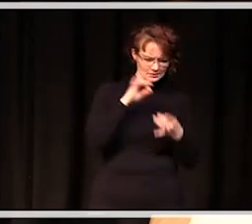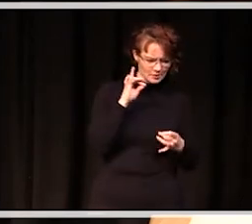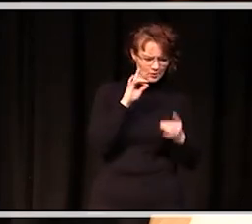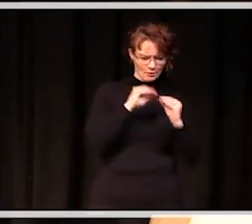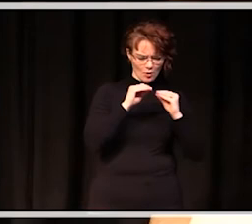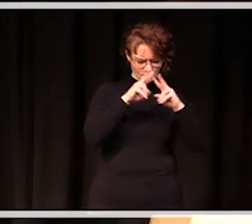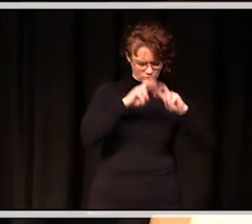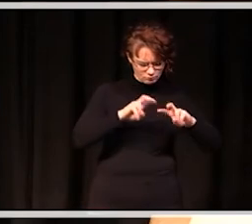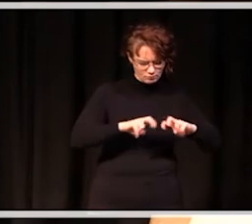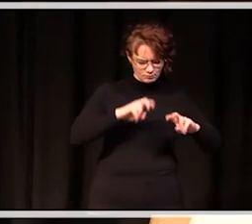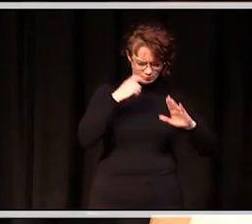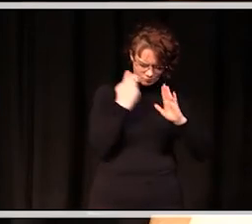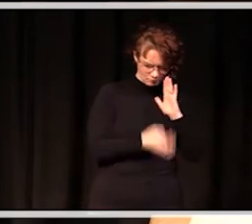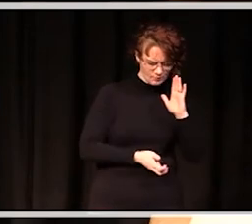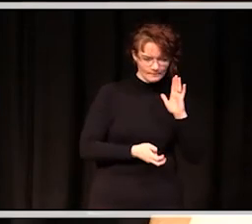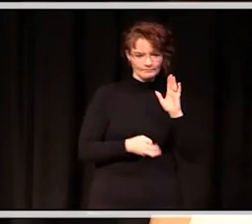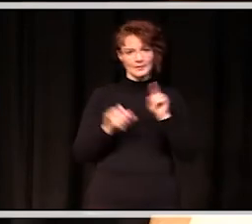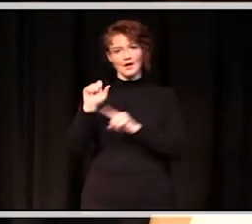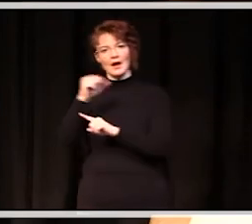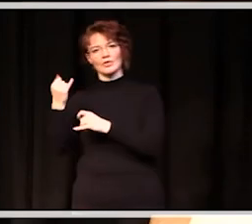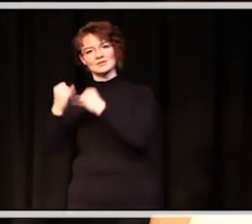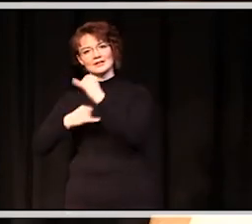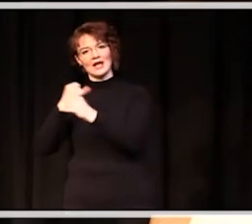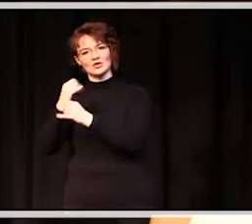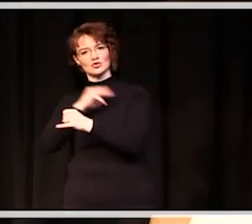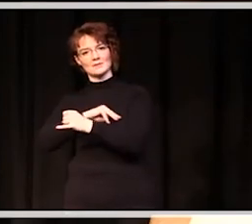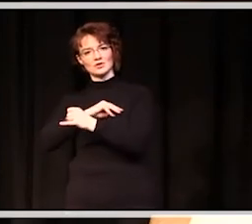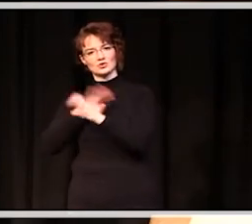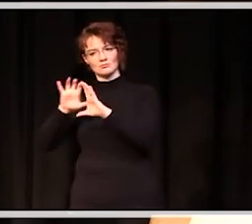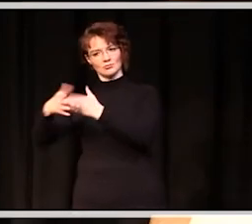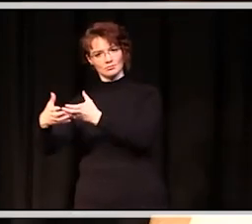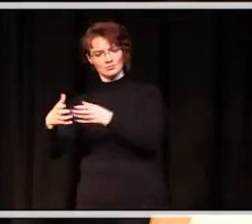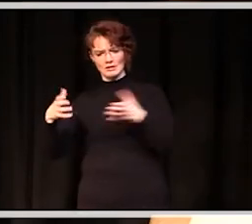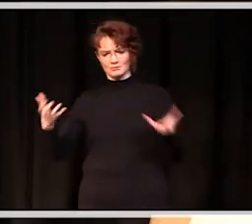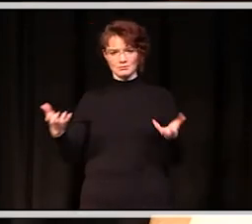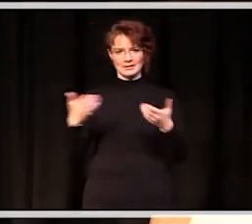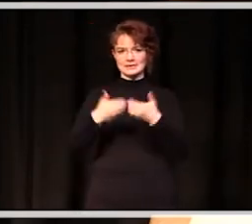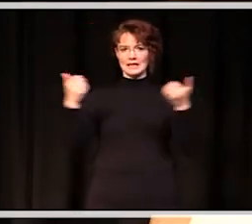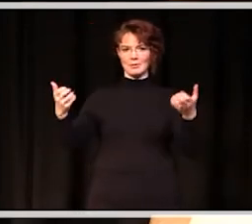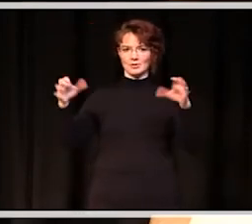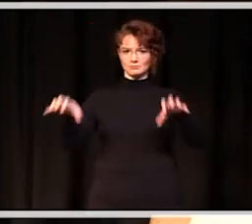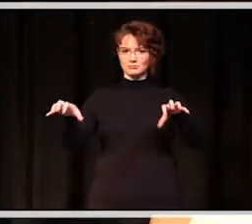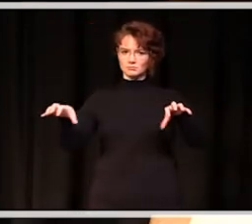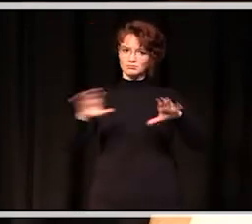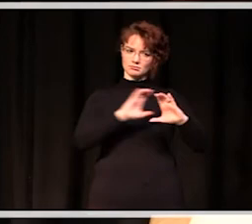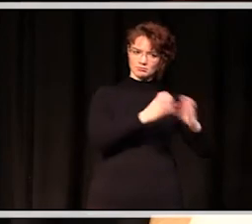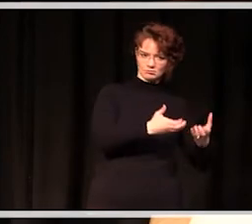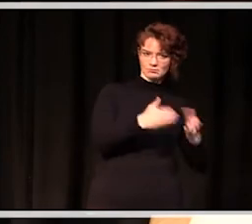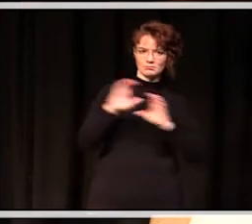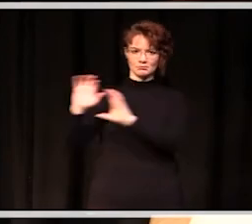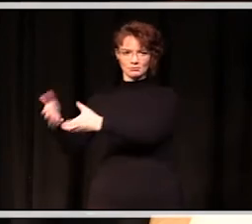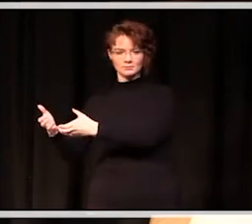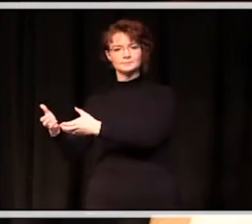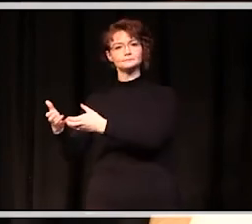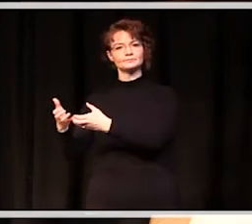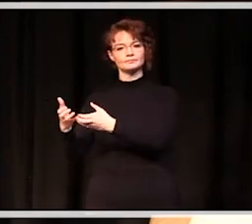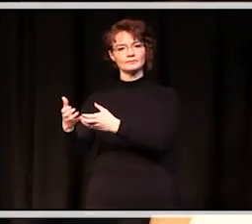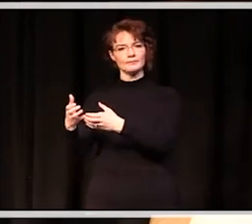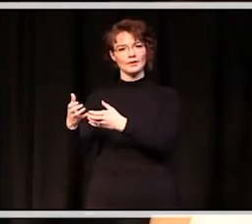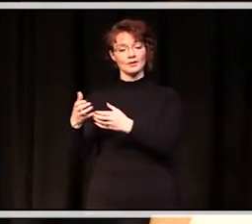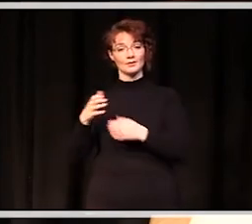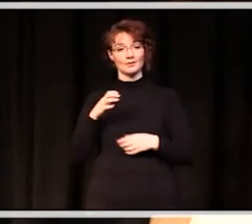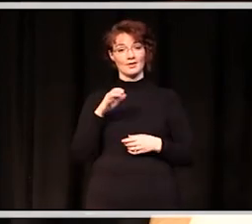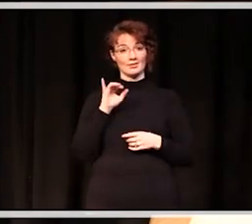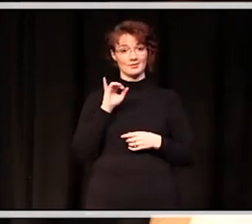called it was all focused on international missions. And there was these two separate societies or groups. And then he put them